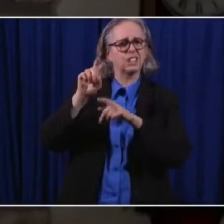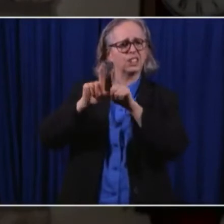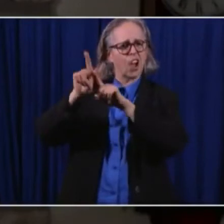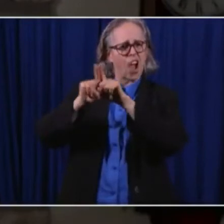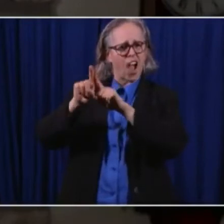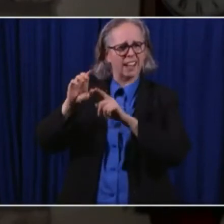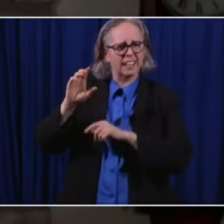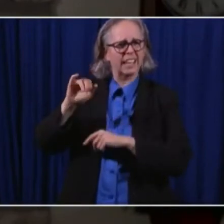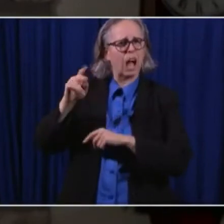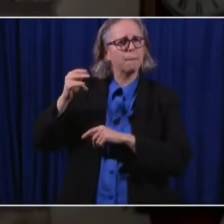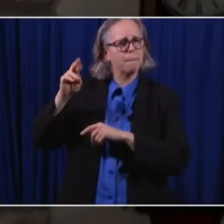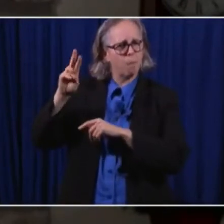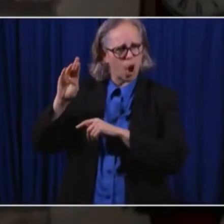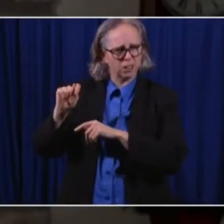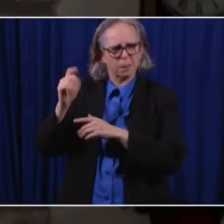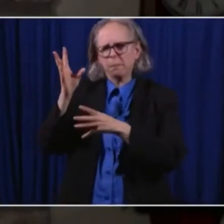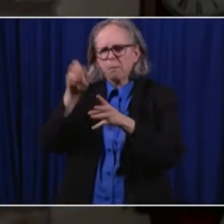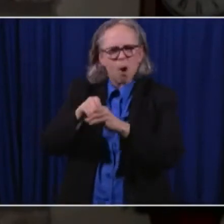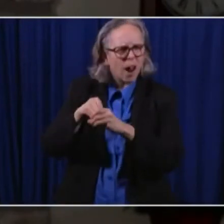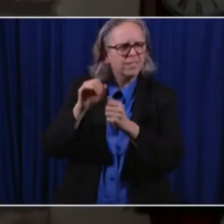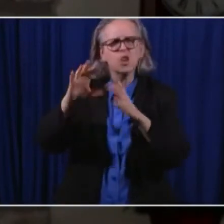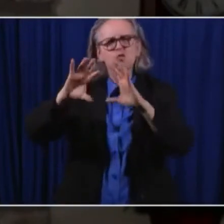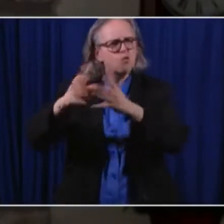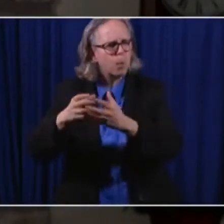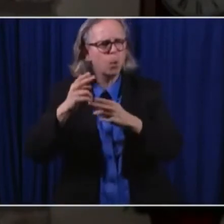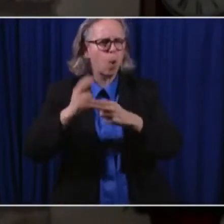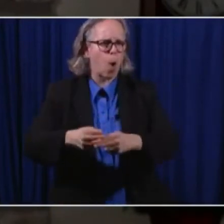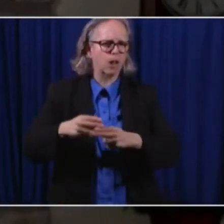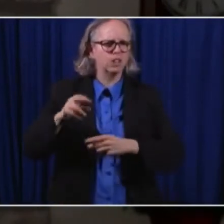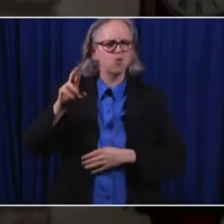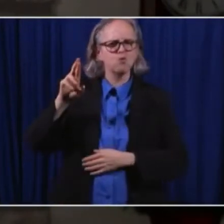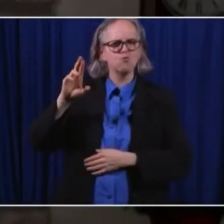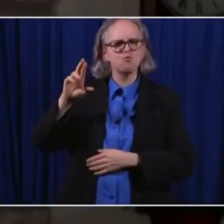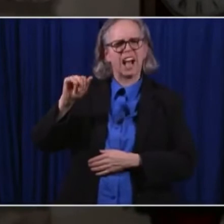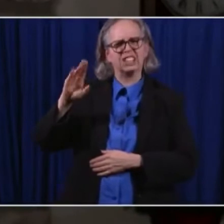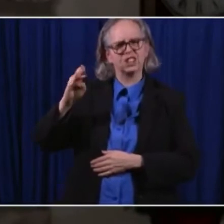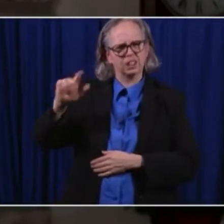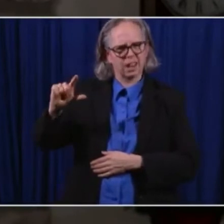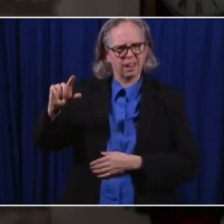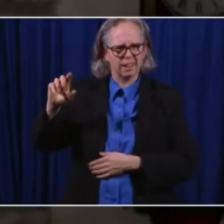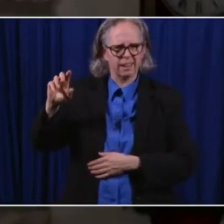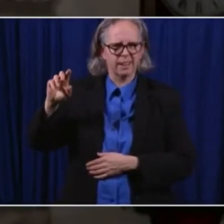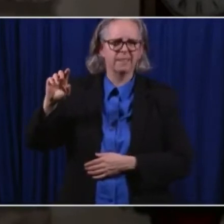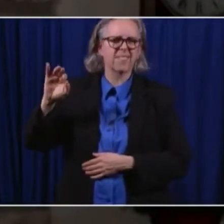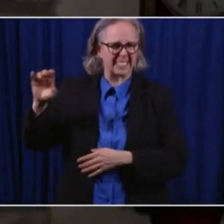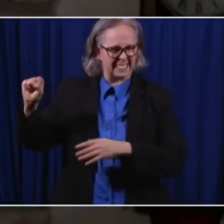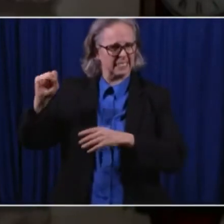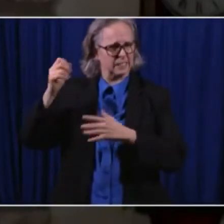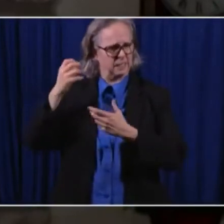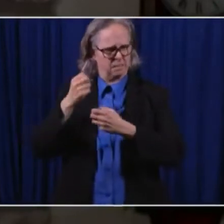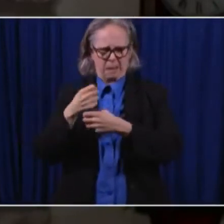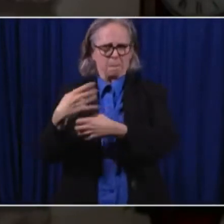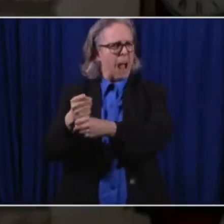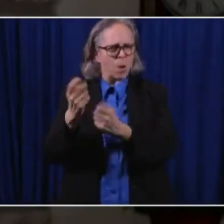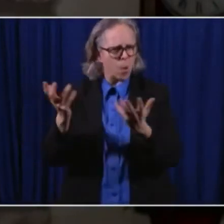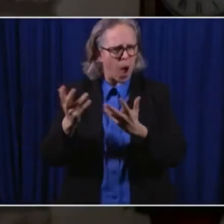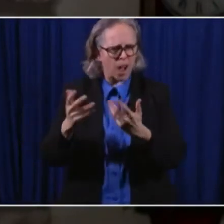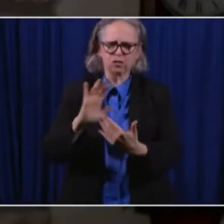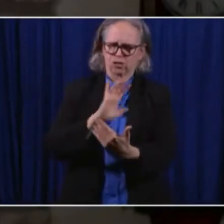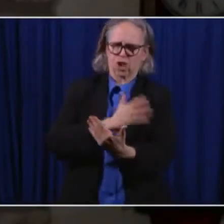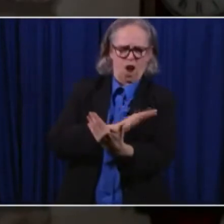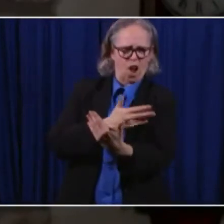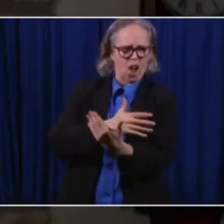Flatts. Gary has recorded a new song called Christmas Will Be Different This Year. Gary was kind enough to send us a video greeting about it, and I would like to